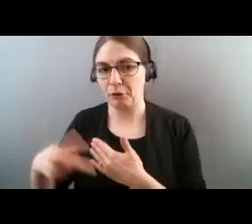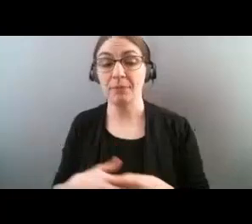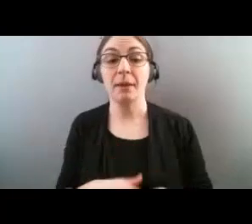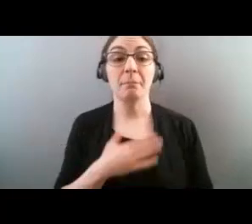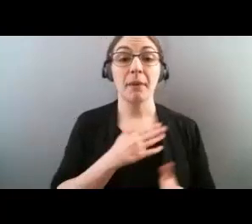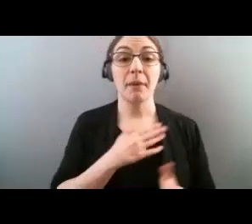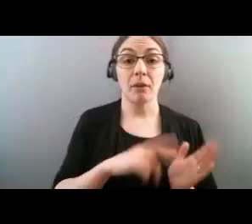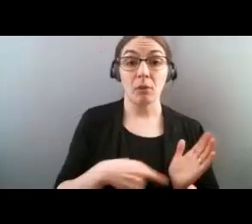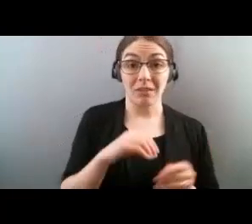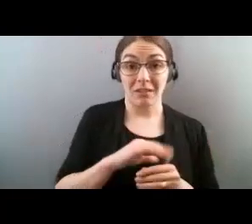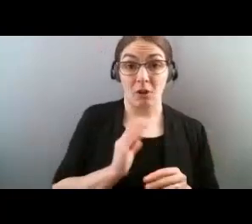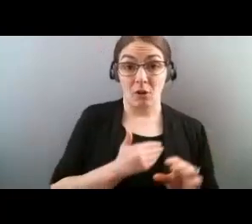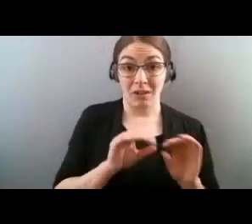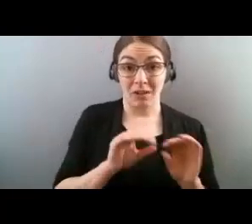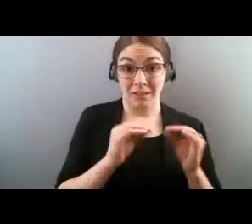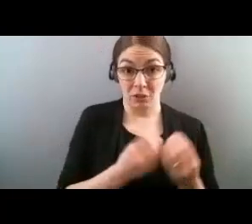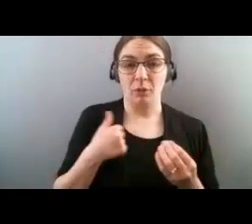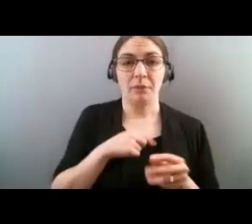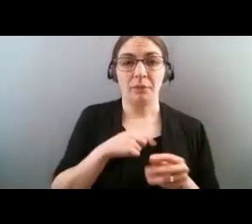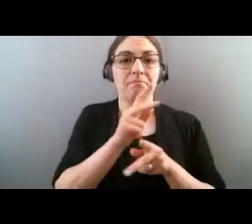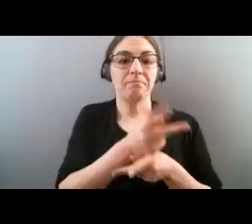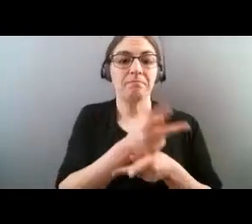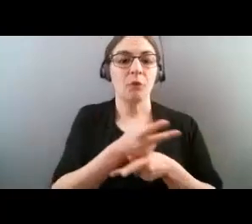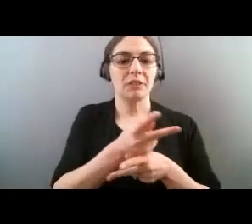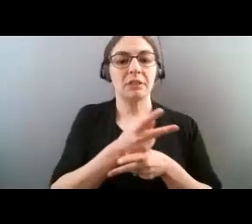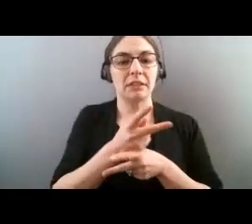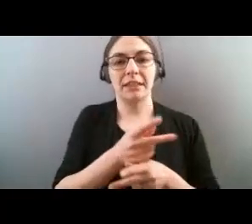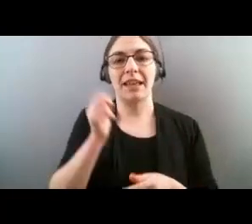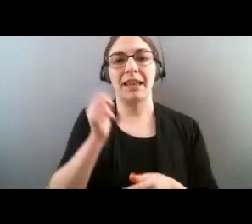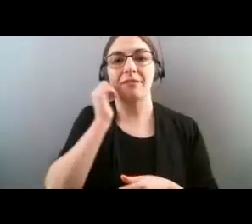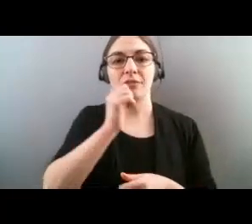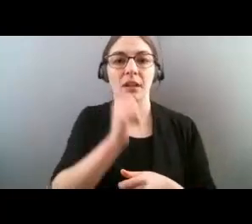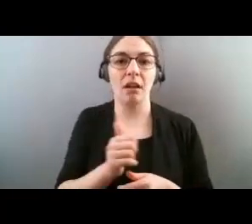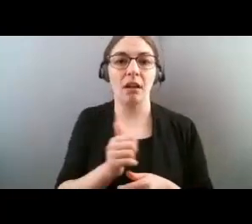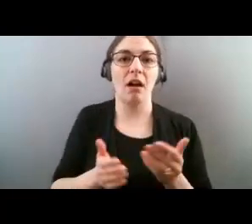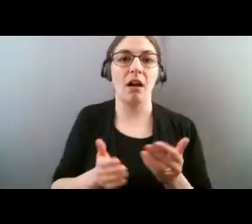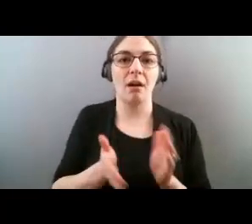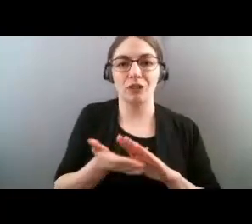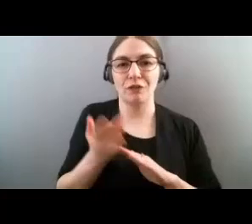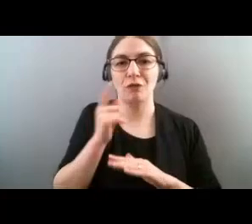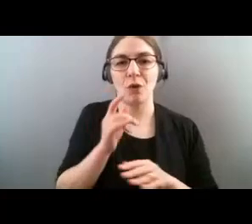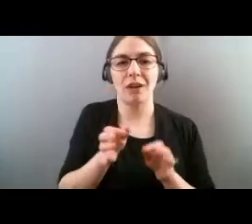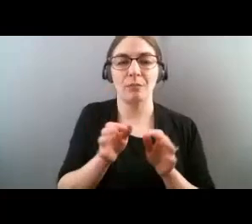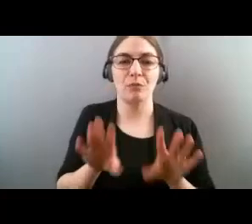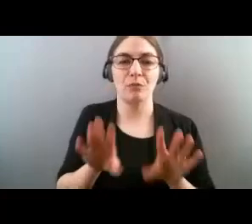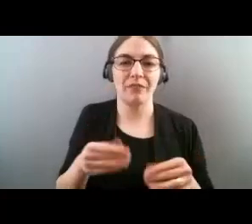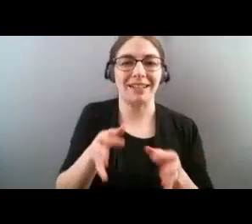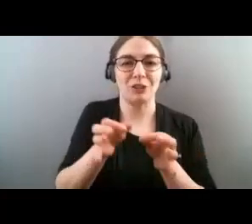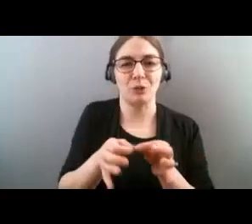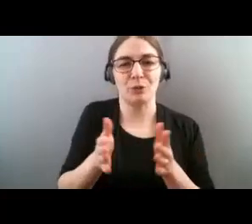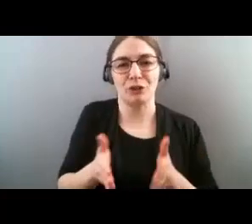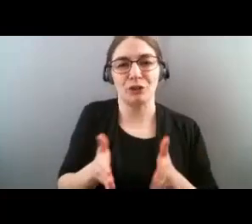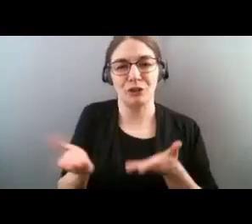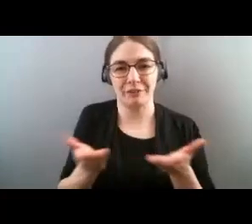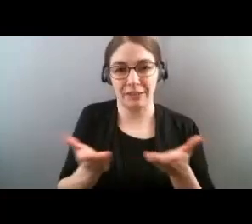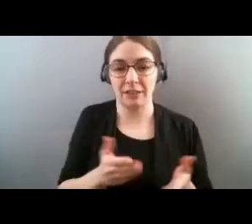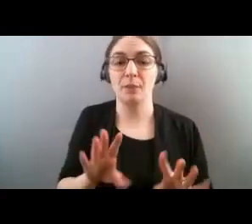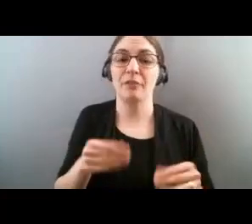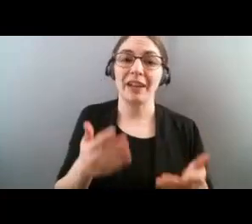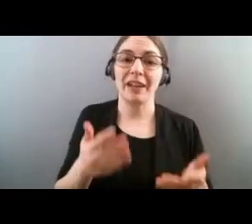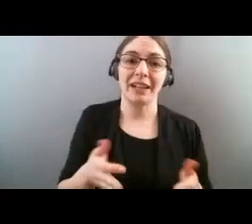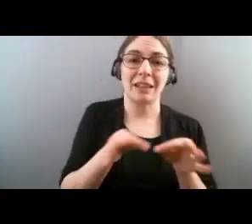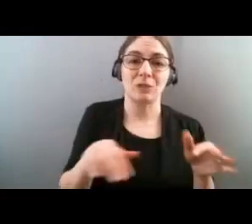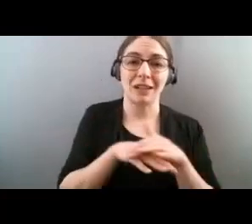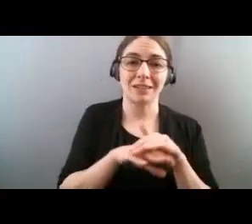the organization is to oversee the daily operations of interpreter services implementation, so providing language access services